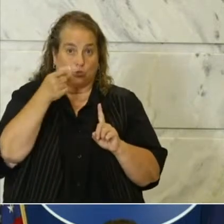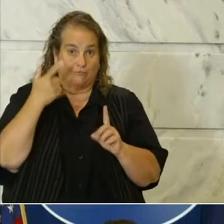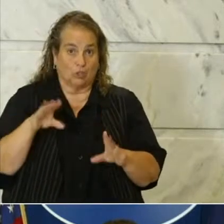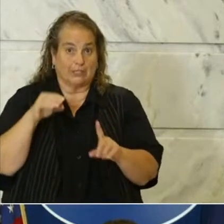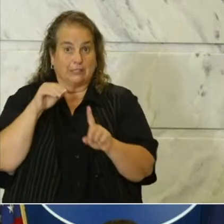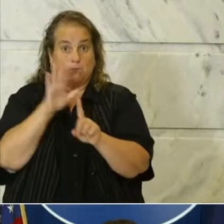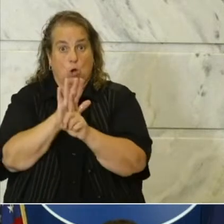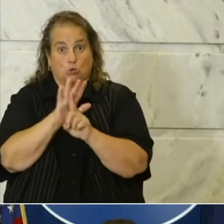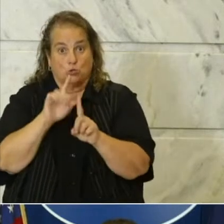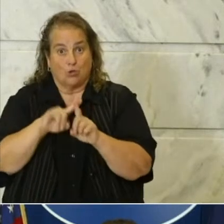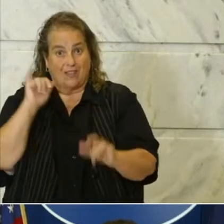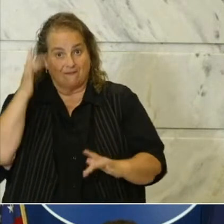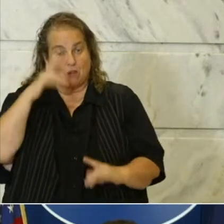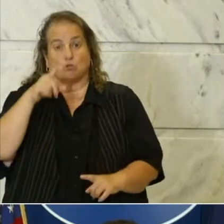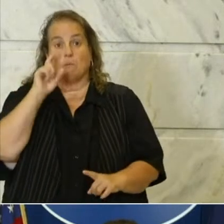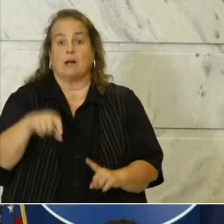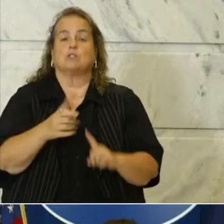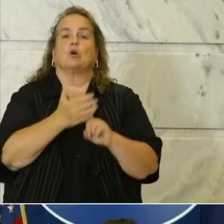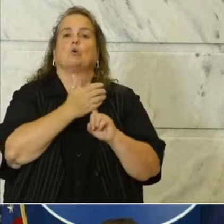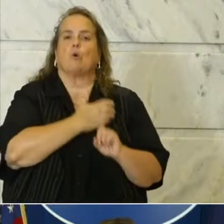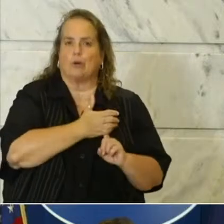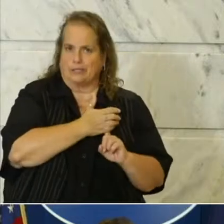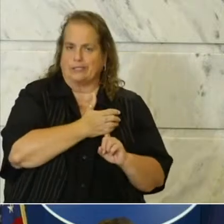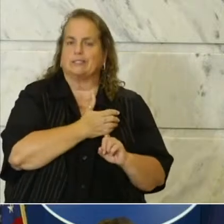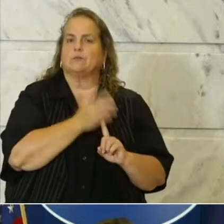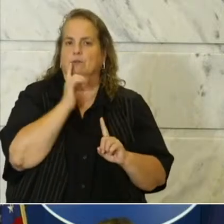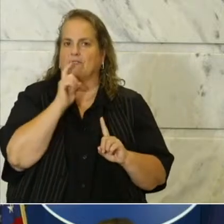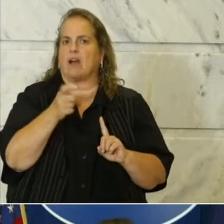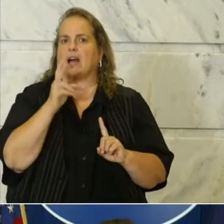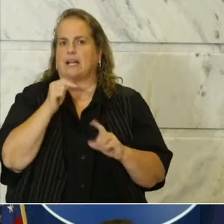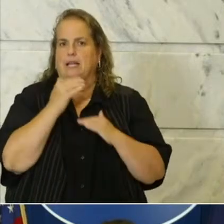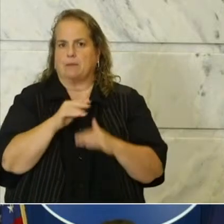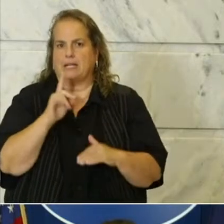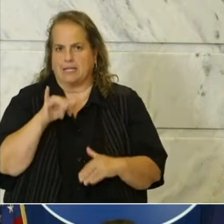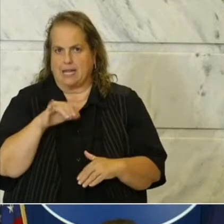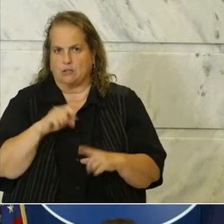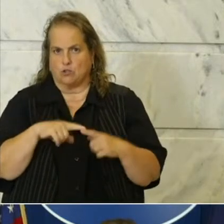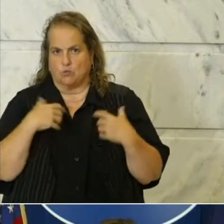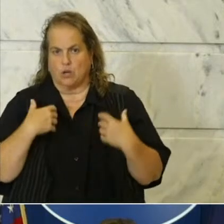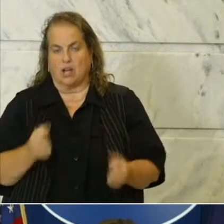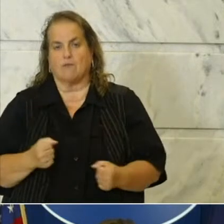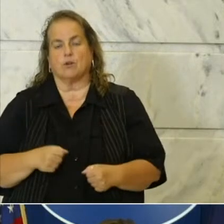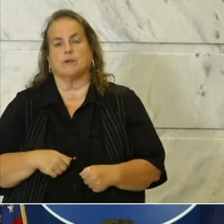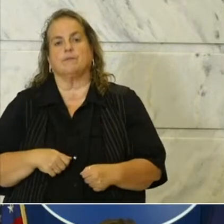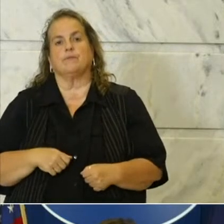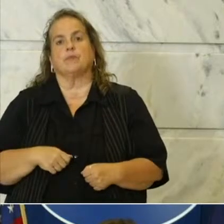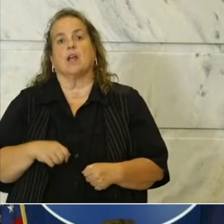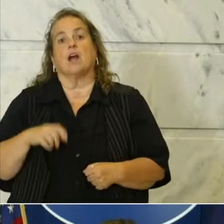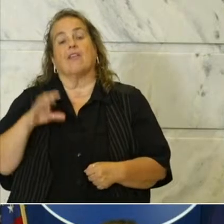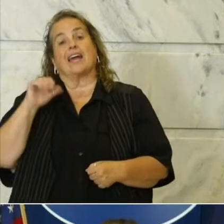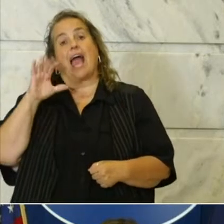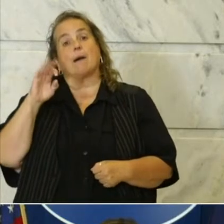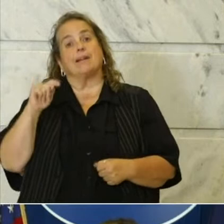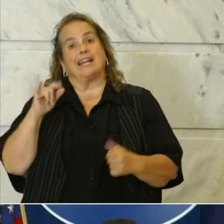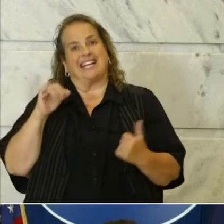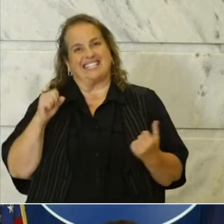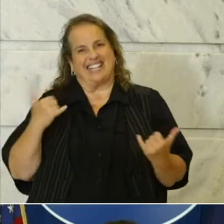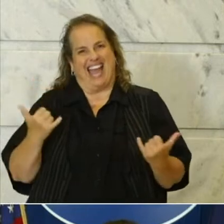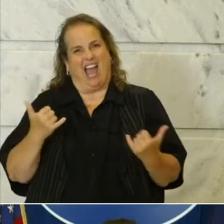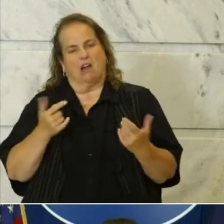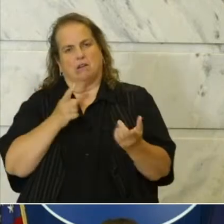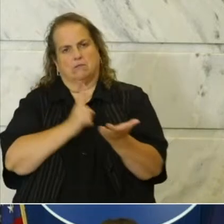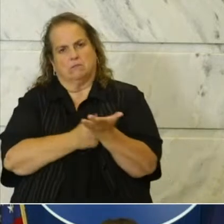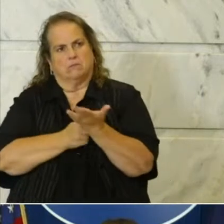virus. Additionally, the Cabinet for Education and Workforce Development is engaged in discussions with both public and